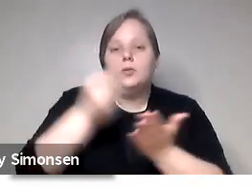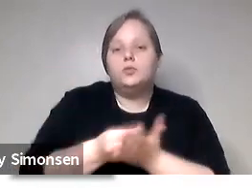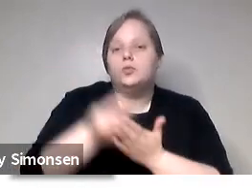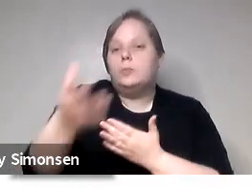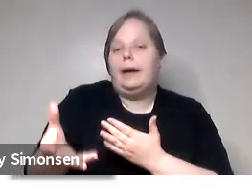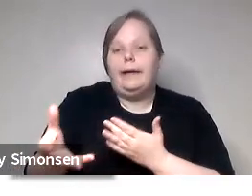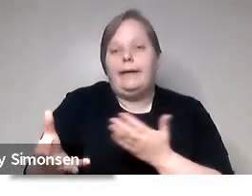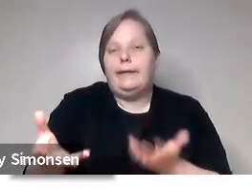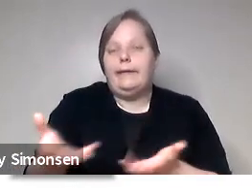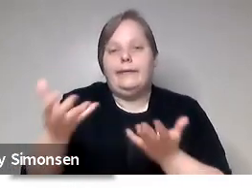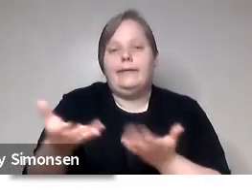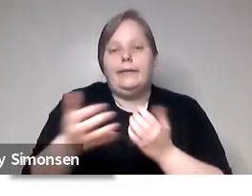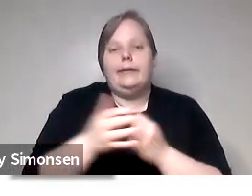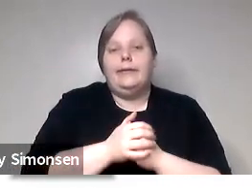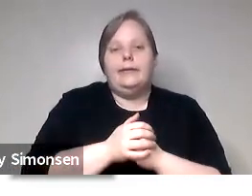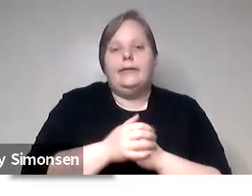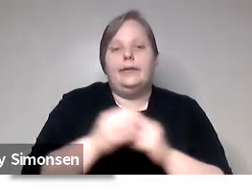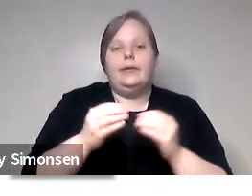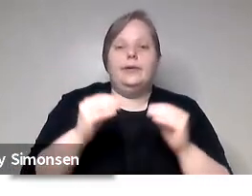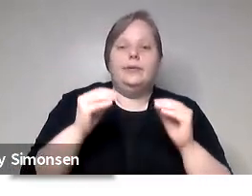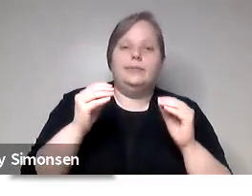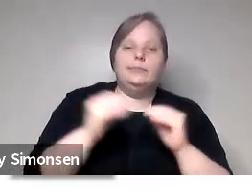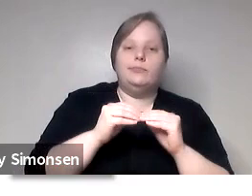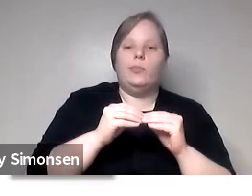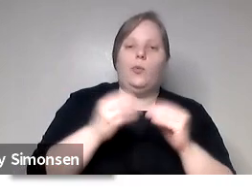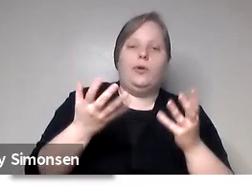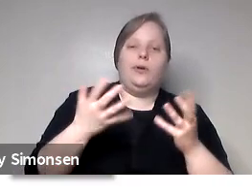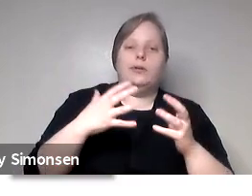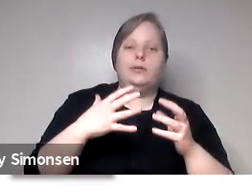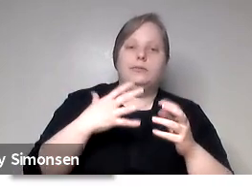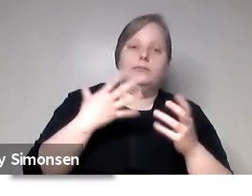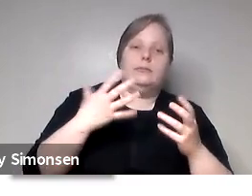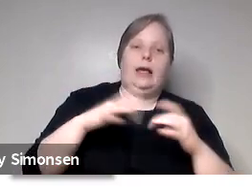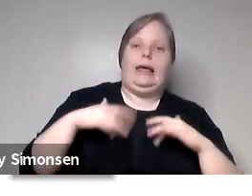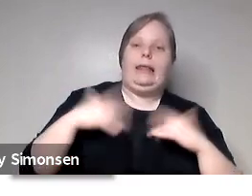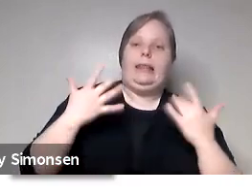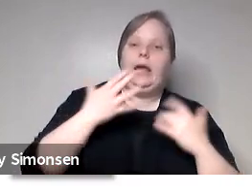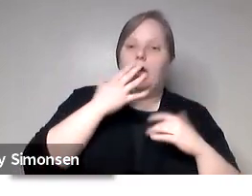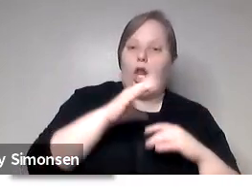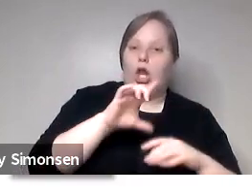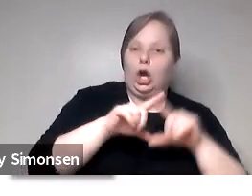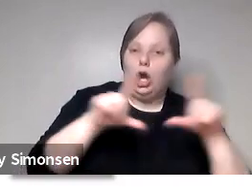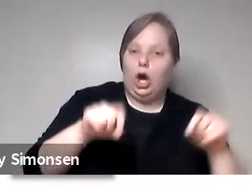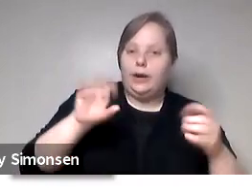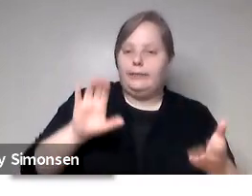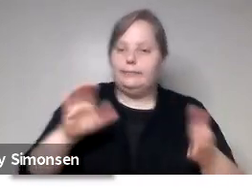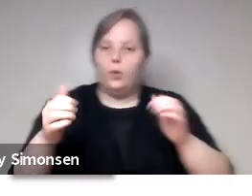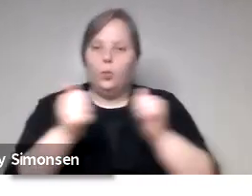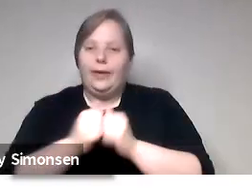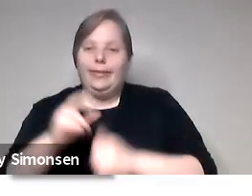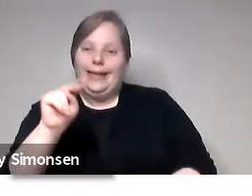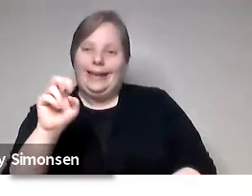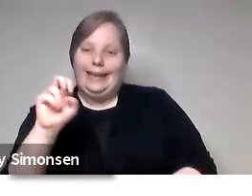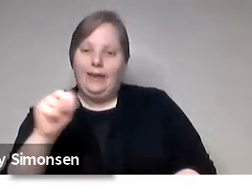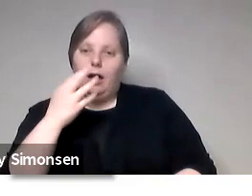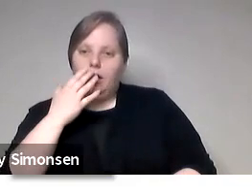find a white note card versus the neon colored cards, and see which works